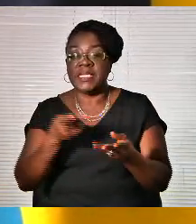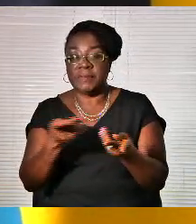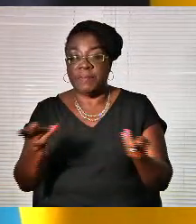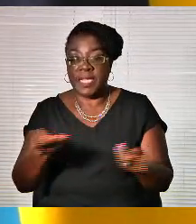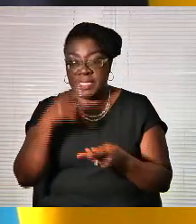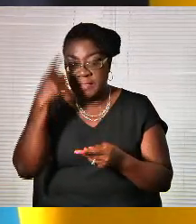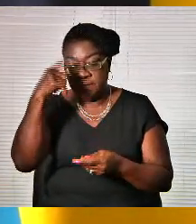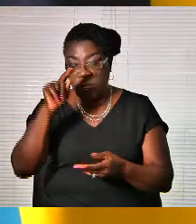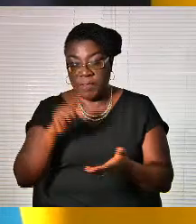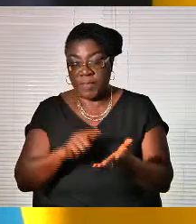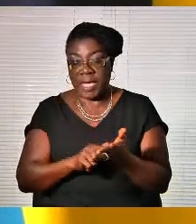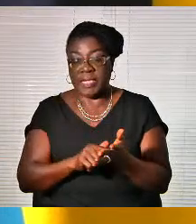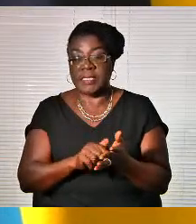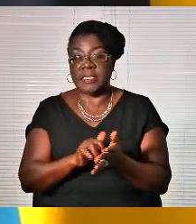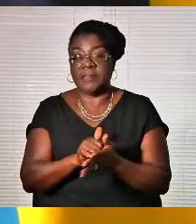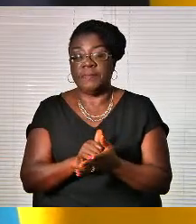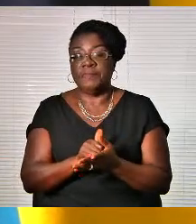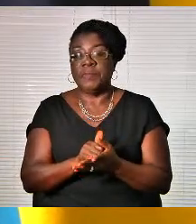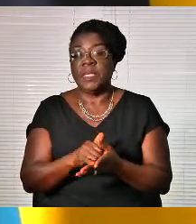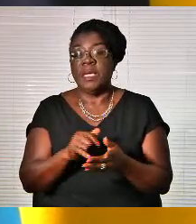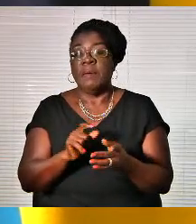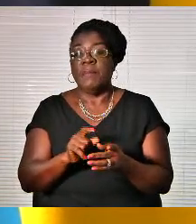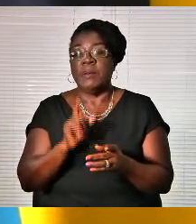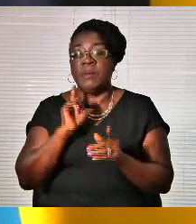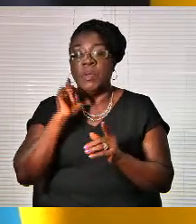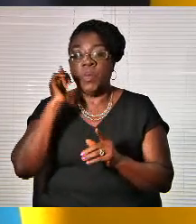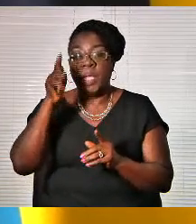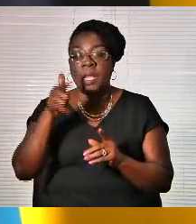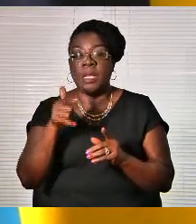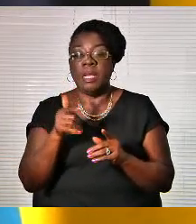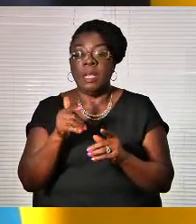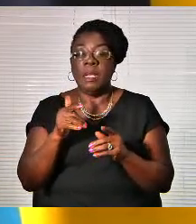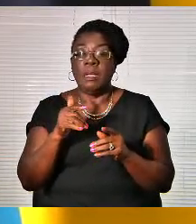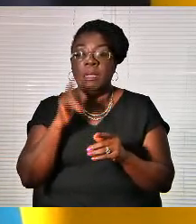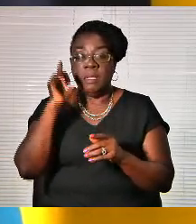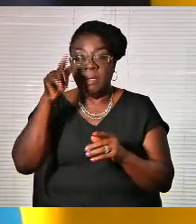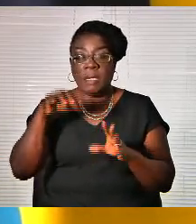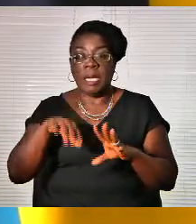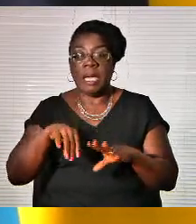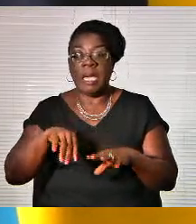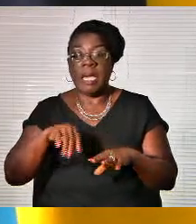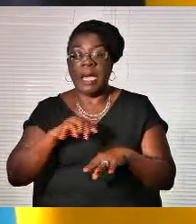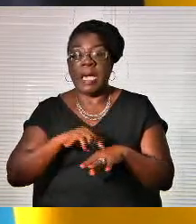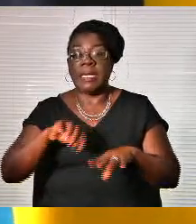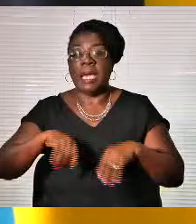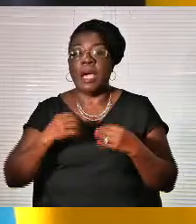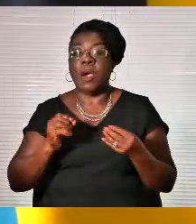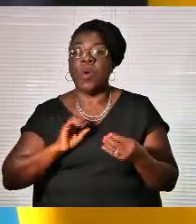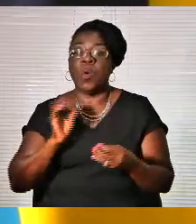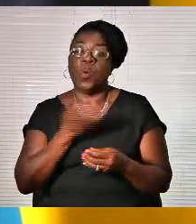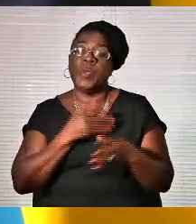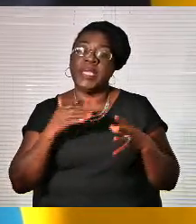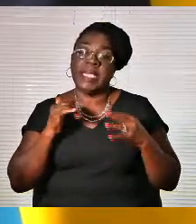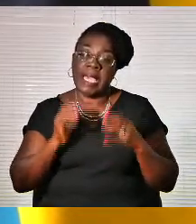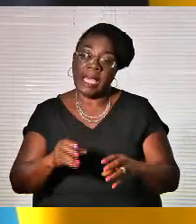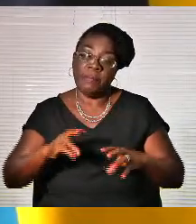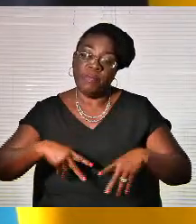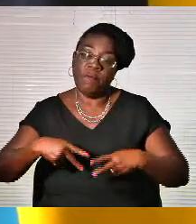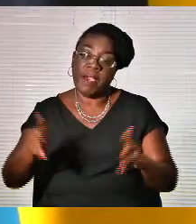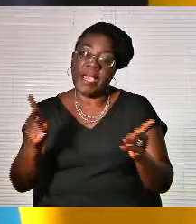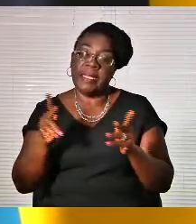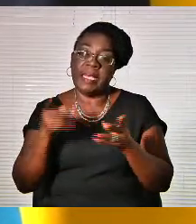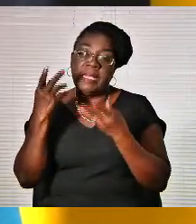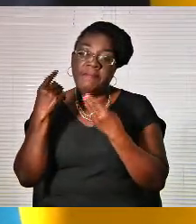will take it into consideration and look at how we could begin to provide that next level of detail to the